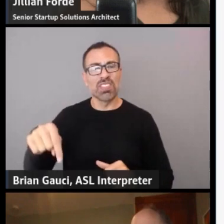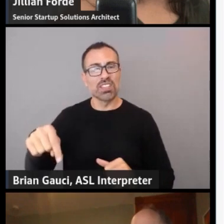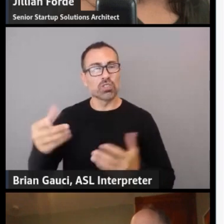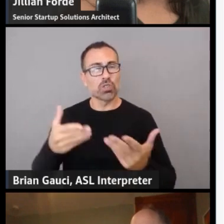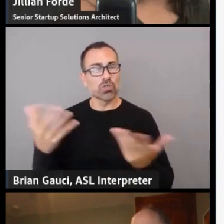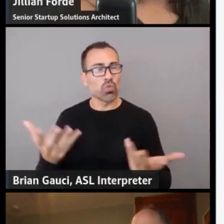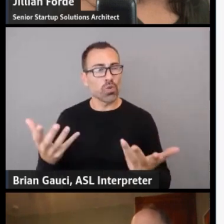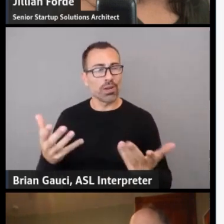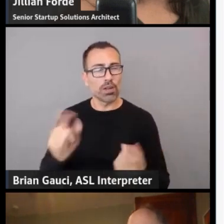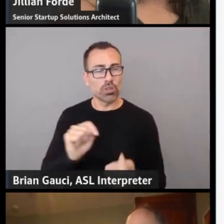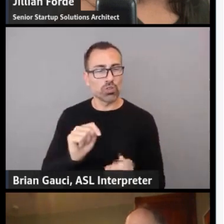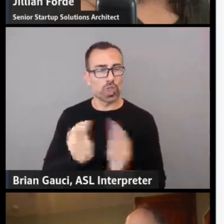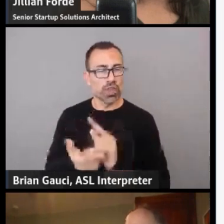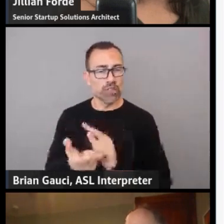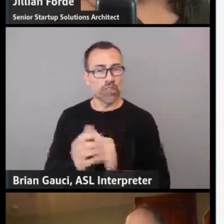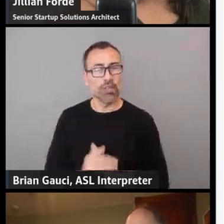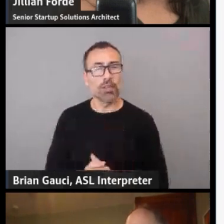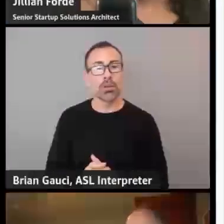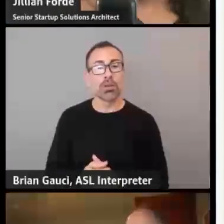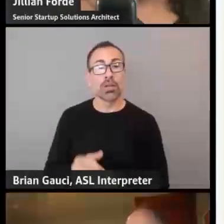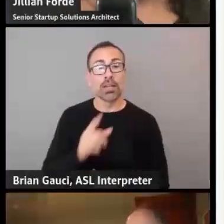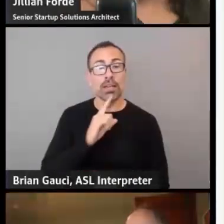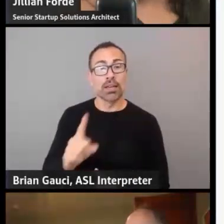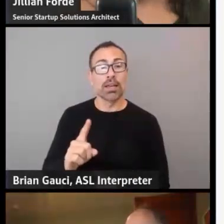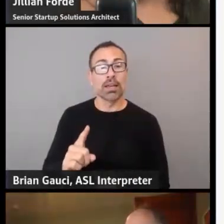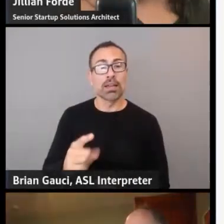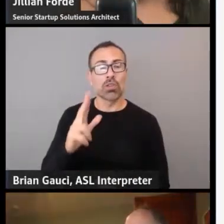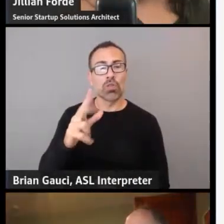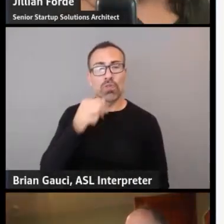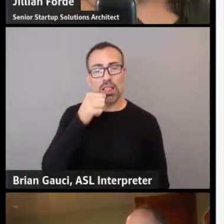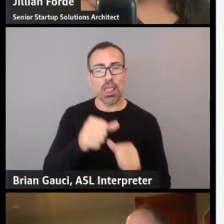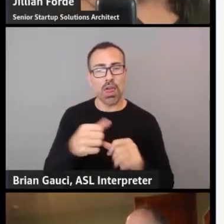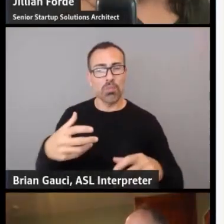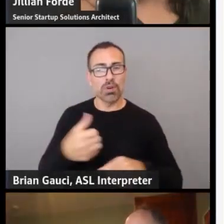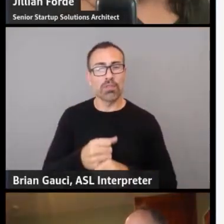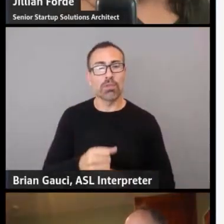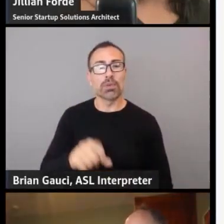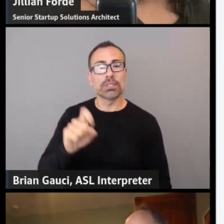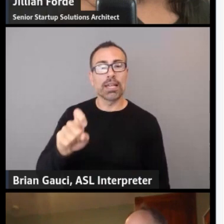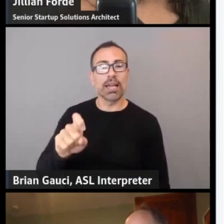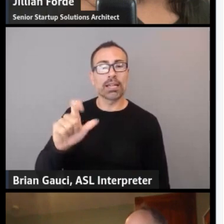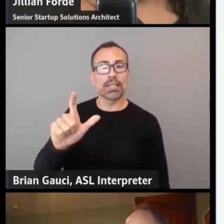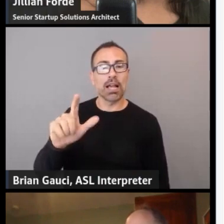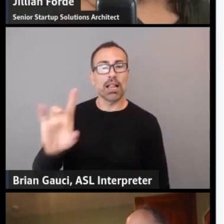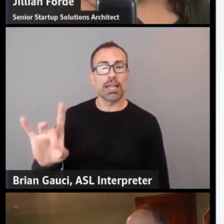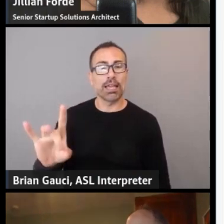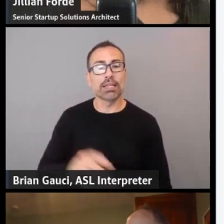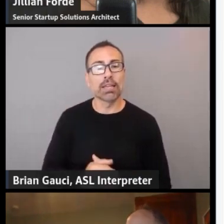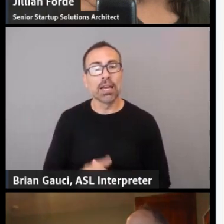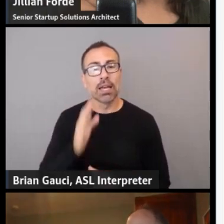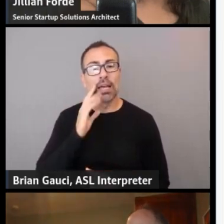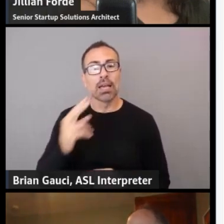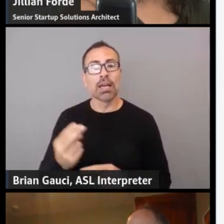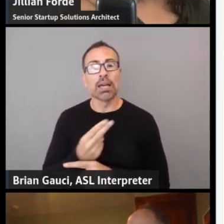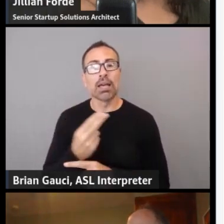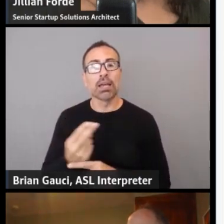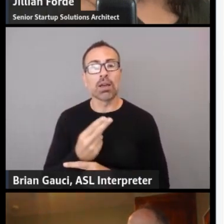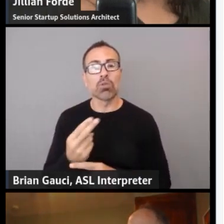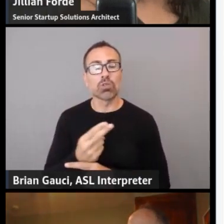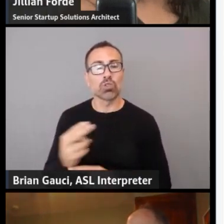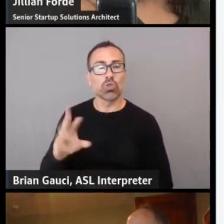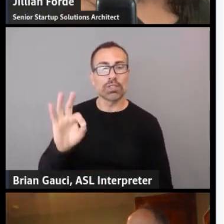which the 3-letter abbreviation was XL8. And I use this kind of factory method, pass it the